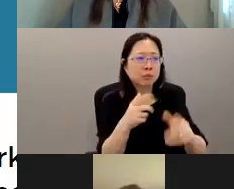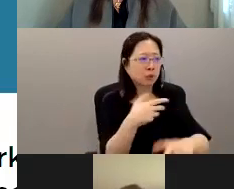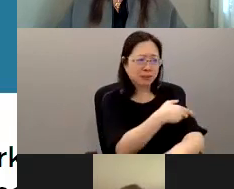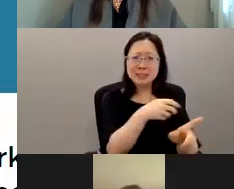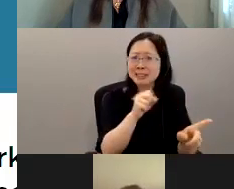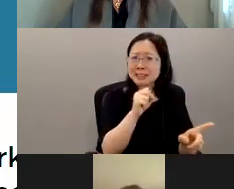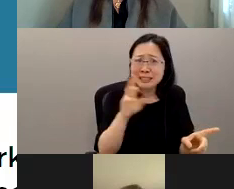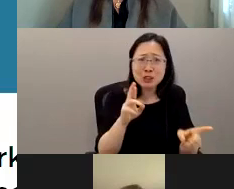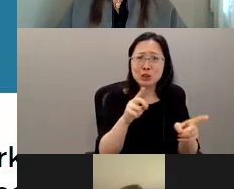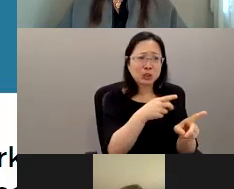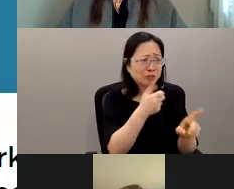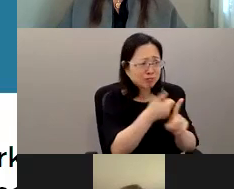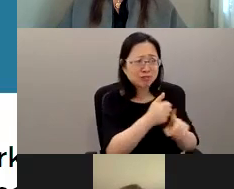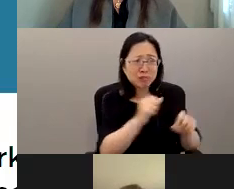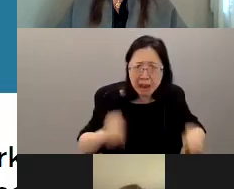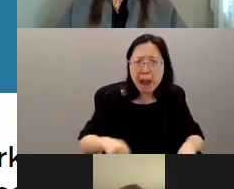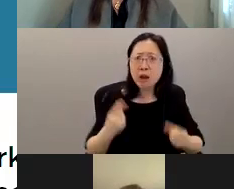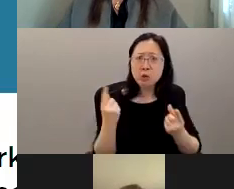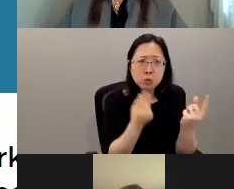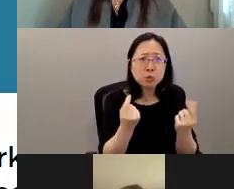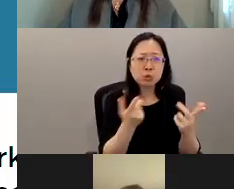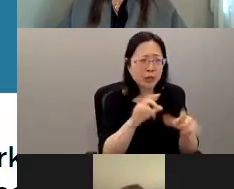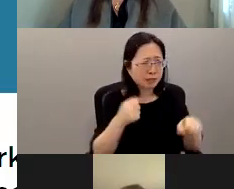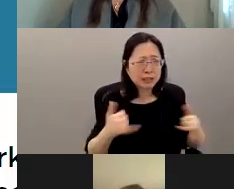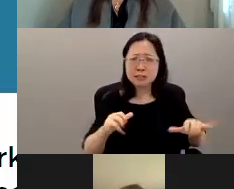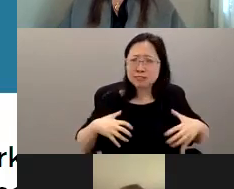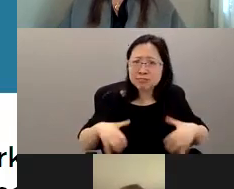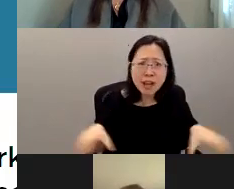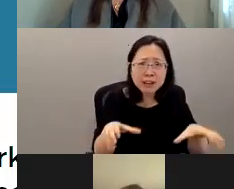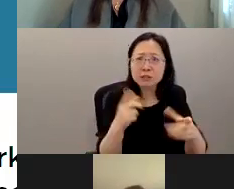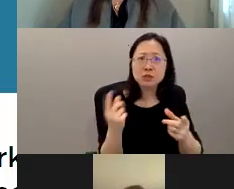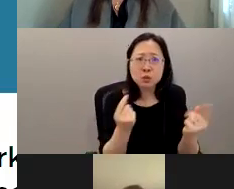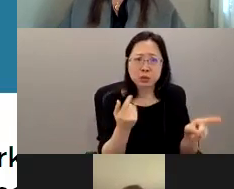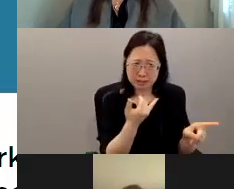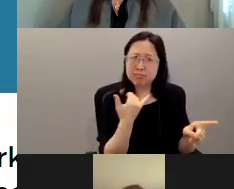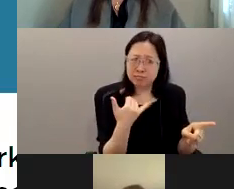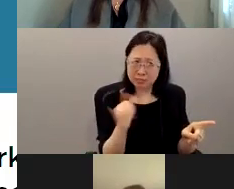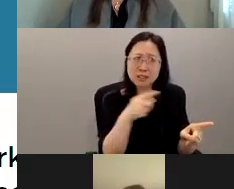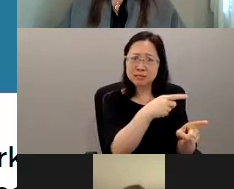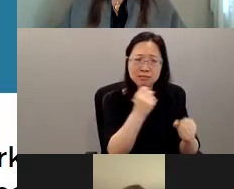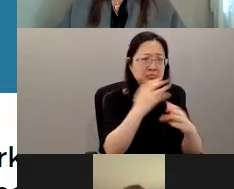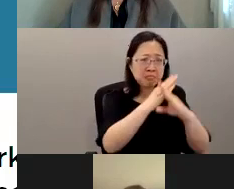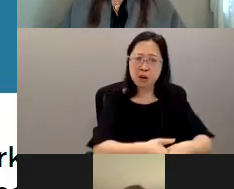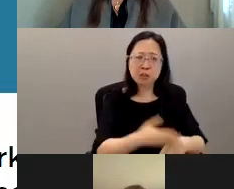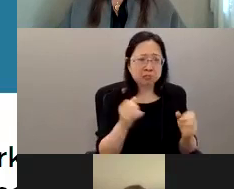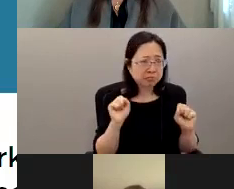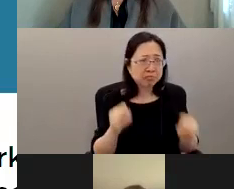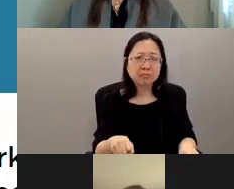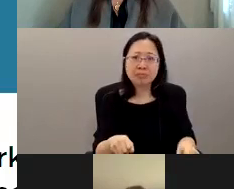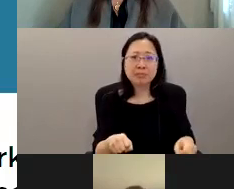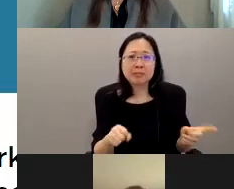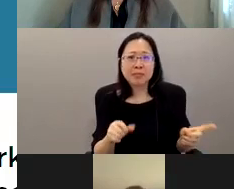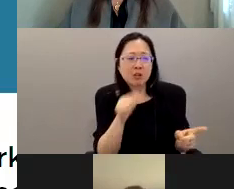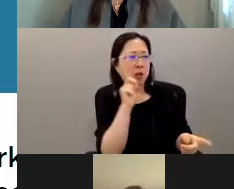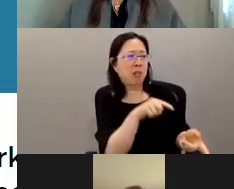and involved individuals who can take on, whatever's in front of them instead of just looking at them as frail